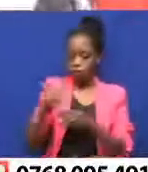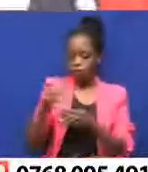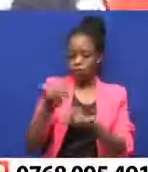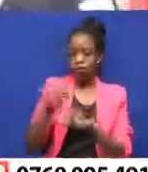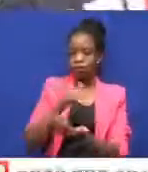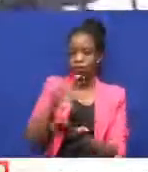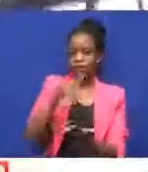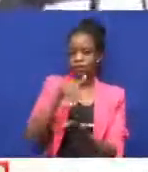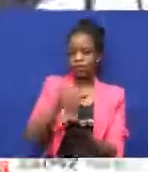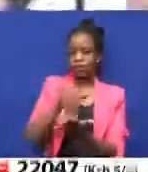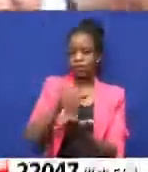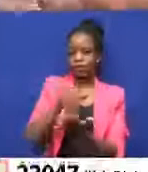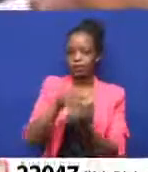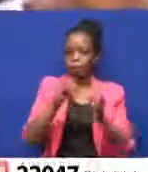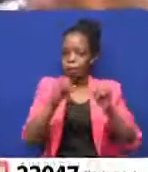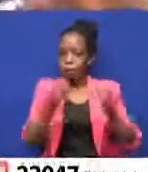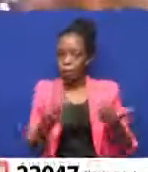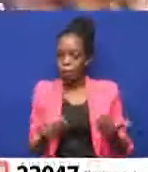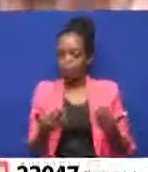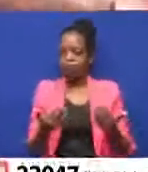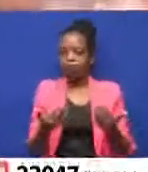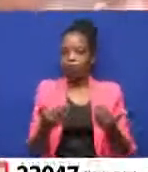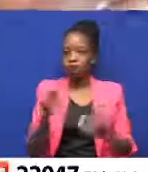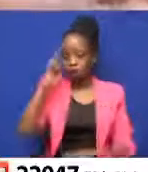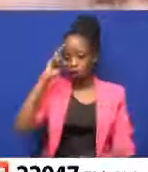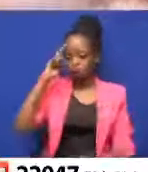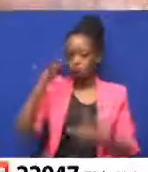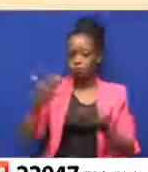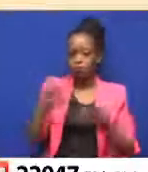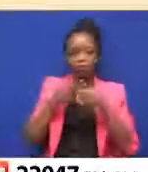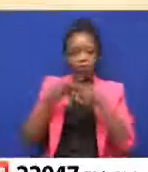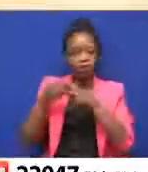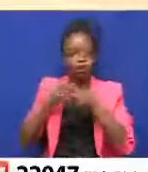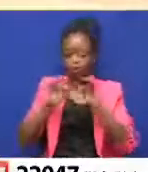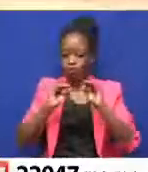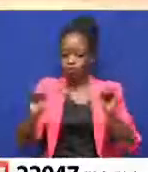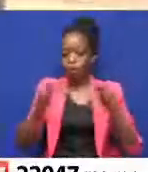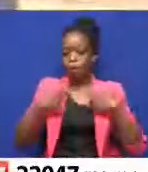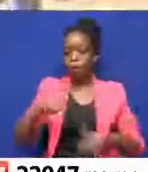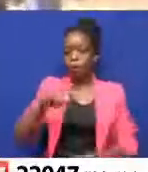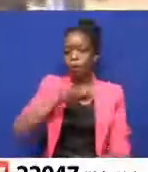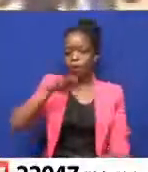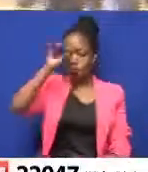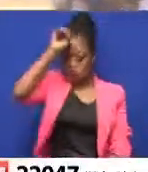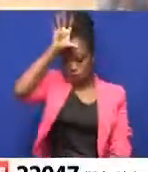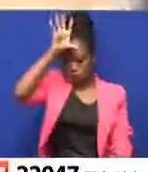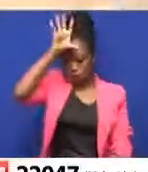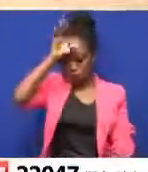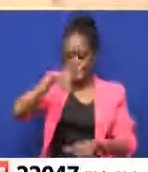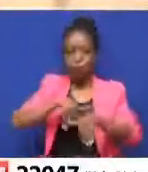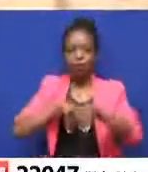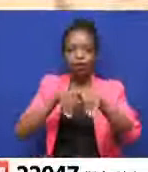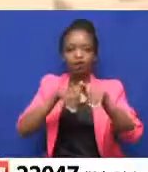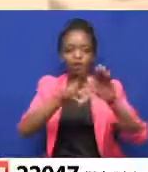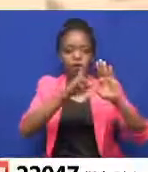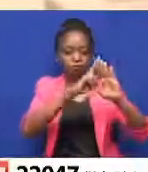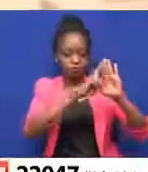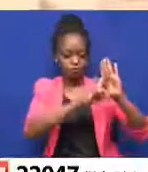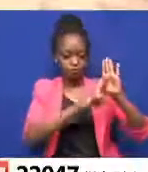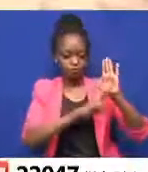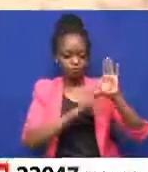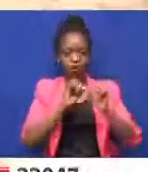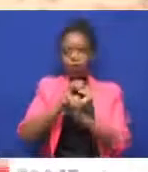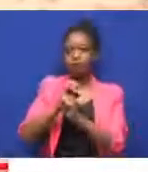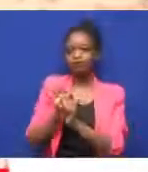capital city? Or is it due to the carelessness of Kiambu residents in following the COVID-19